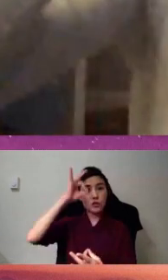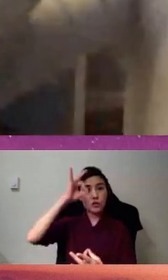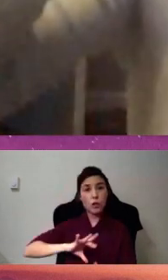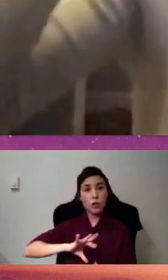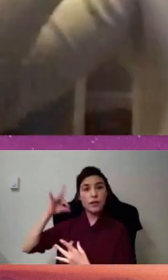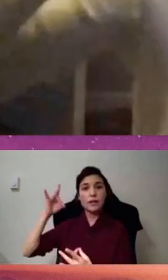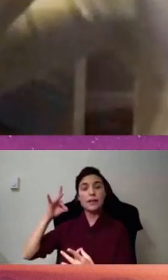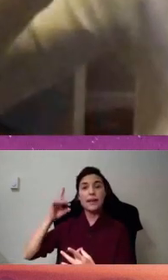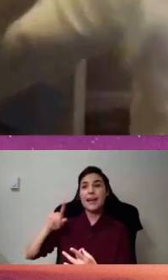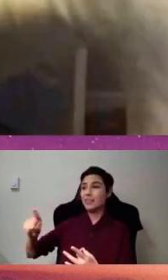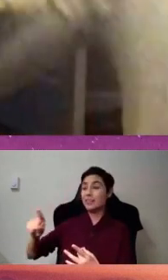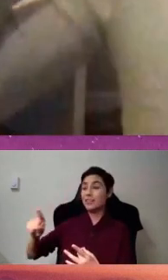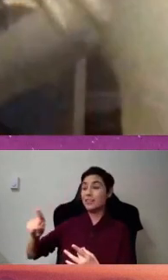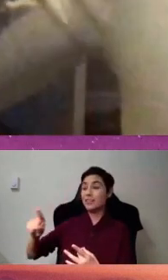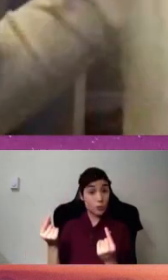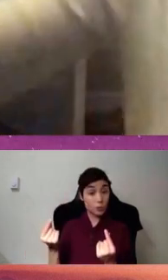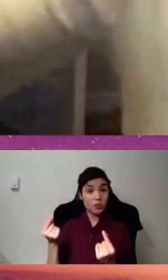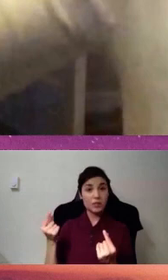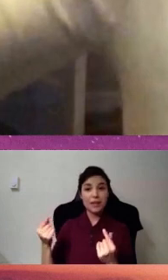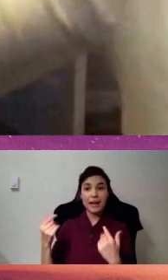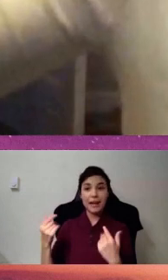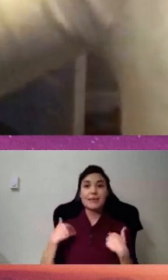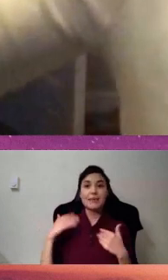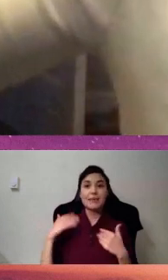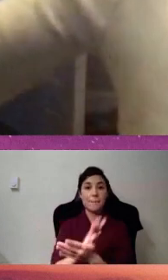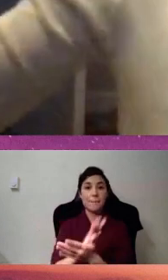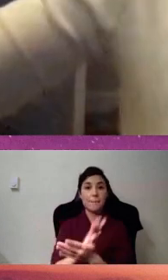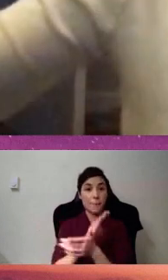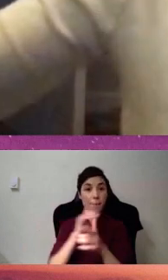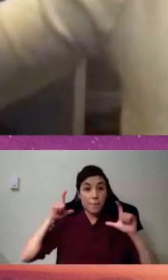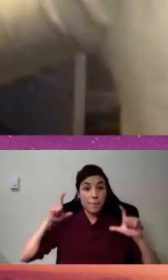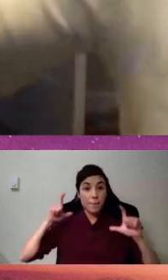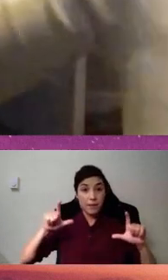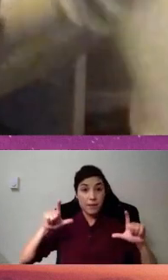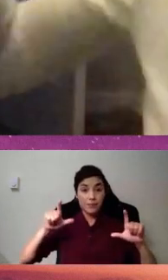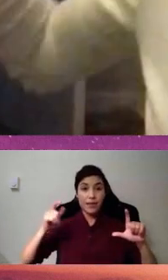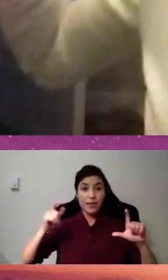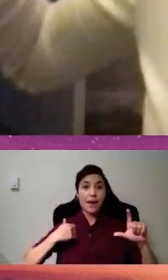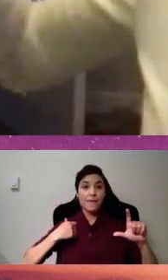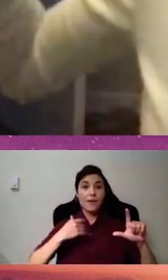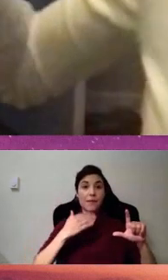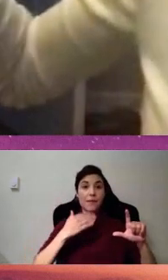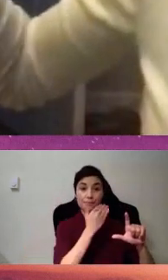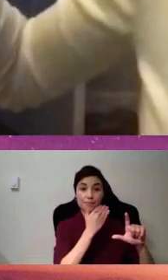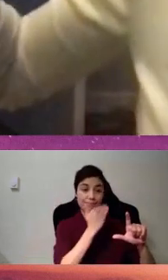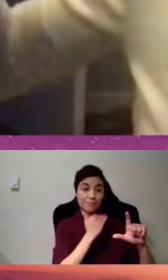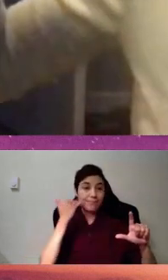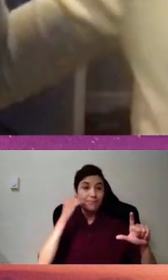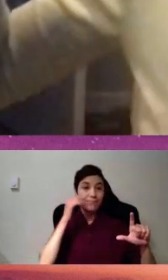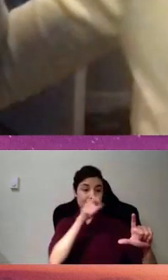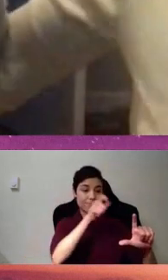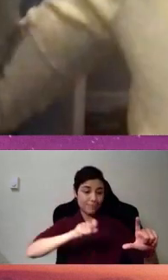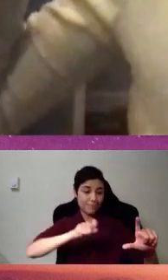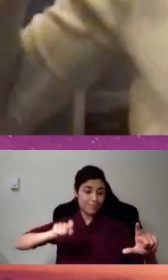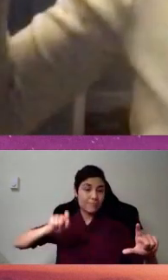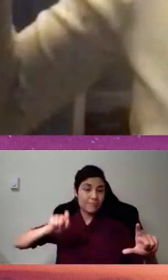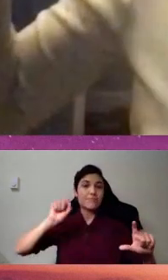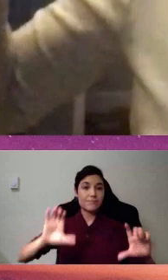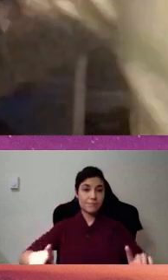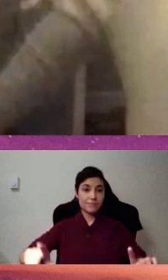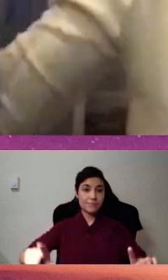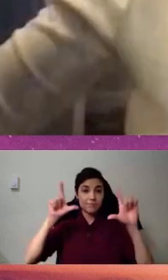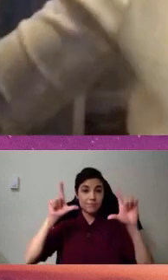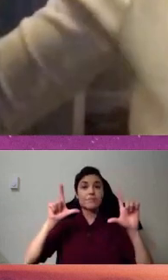drawing a sad face on it, tying it to the back of your head, screaming all the negative things that you're feeling in that moment while looking at yourself in the mirror.